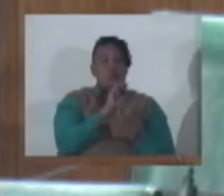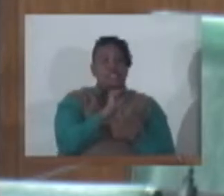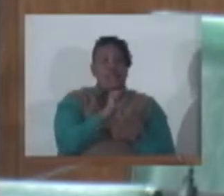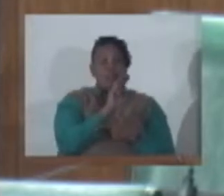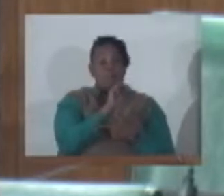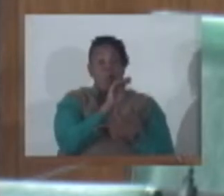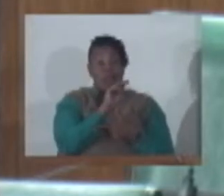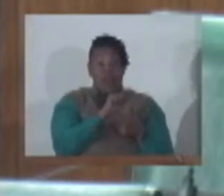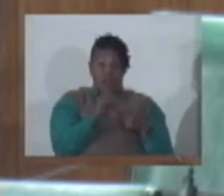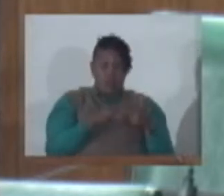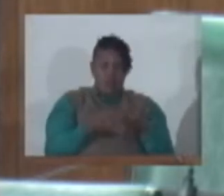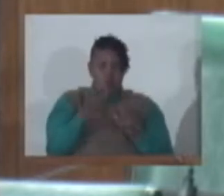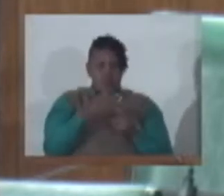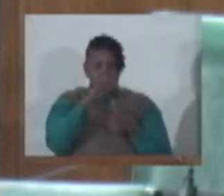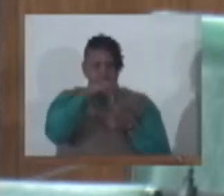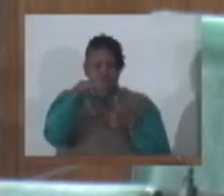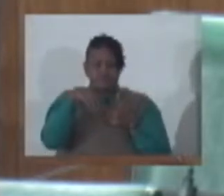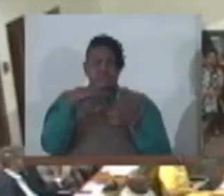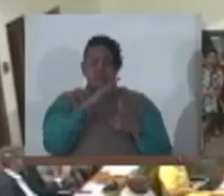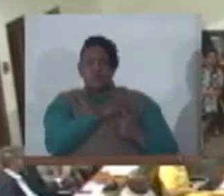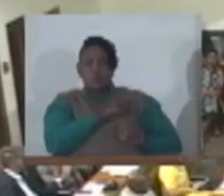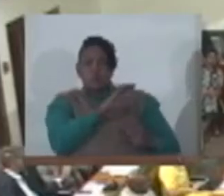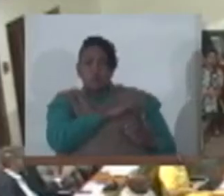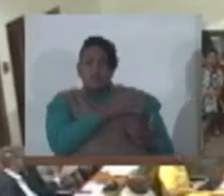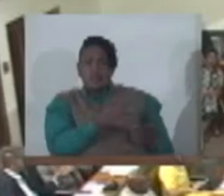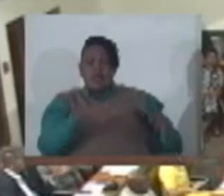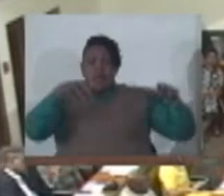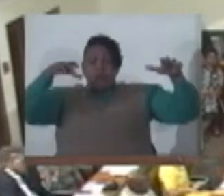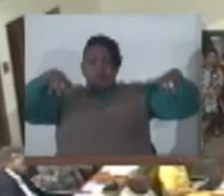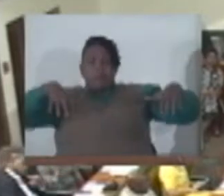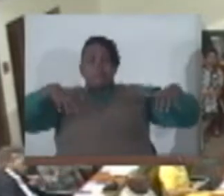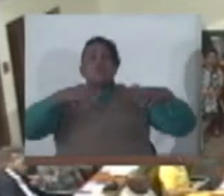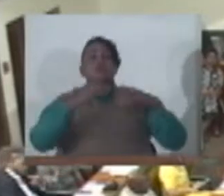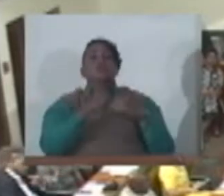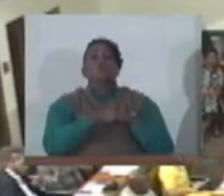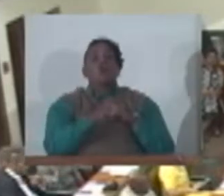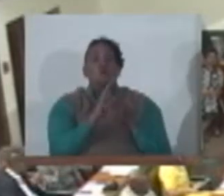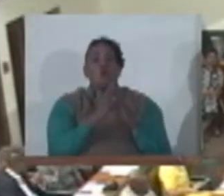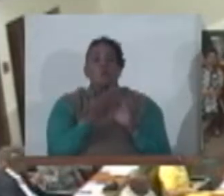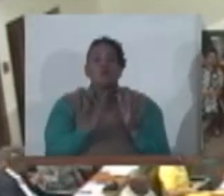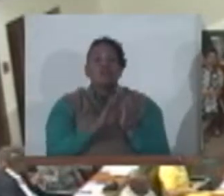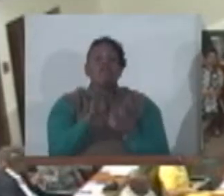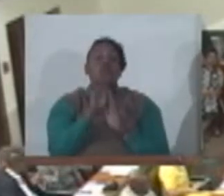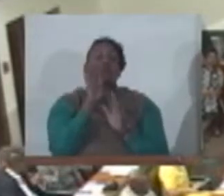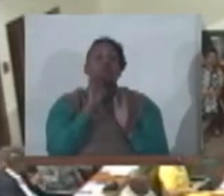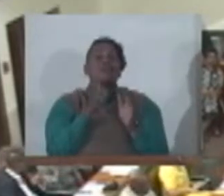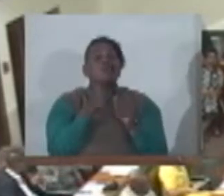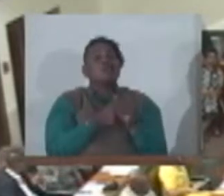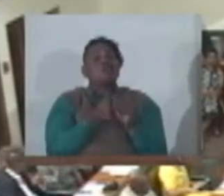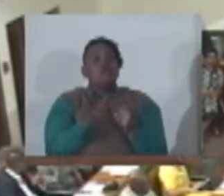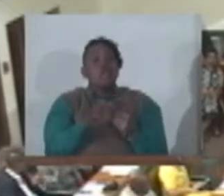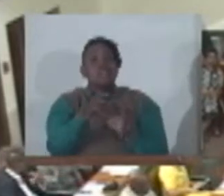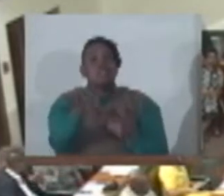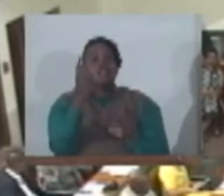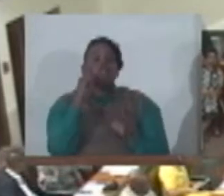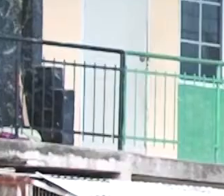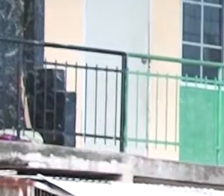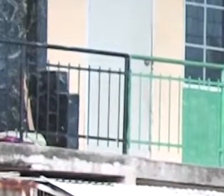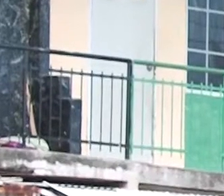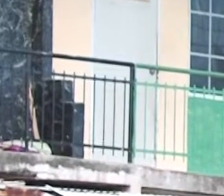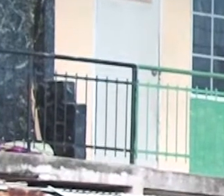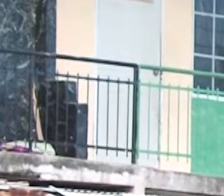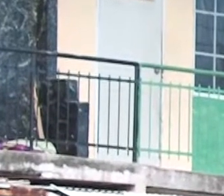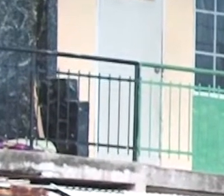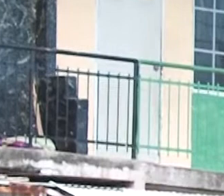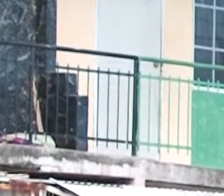operations, security measure and community development measures each be extended for a further period of 60 days.